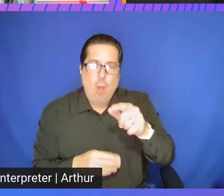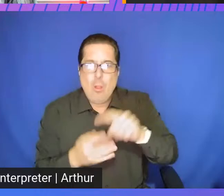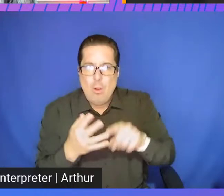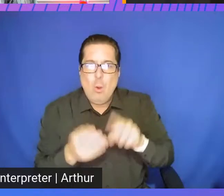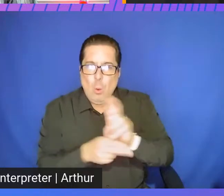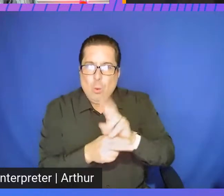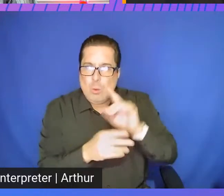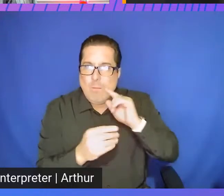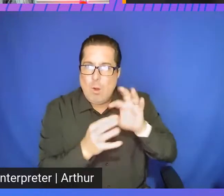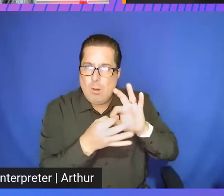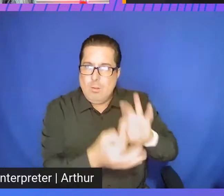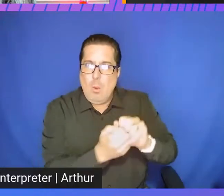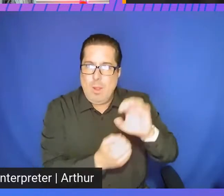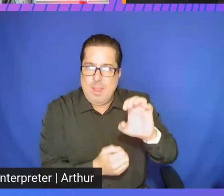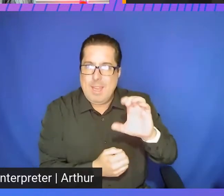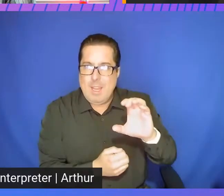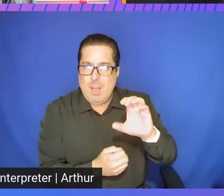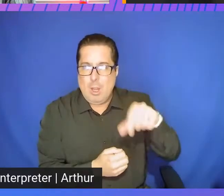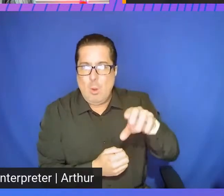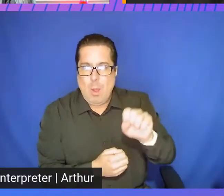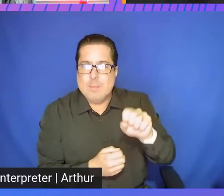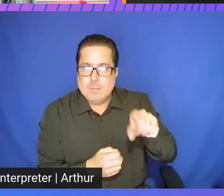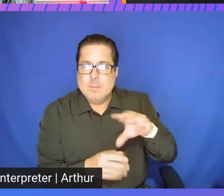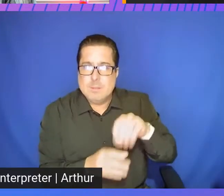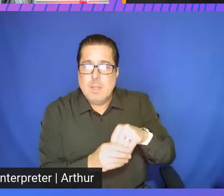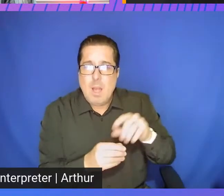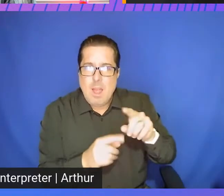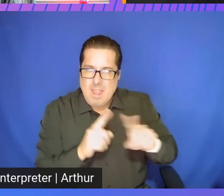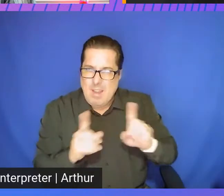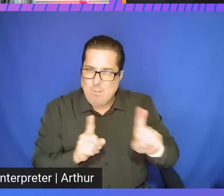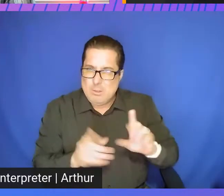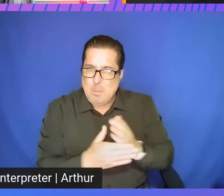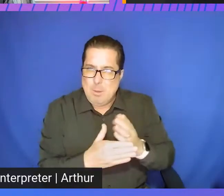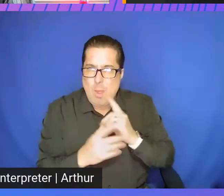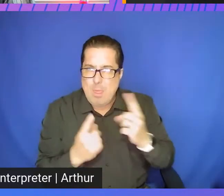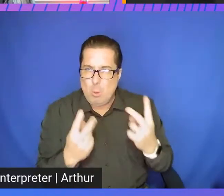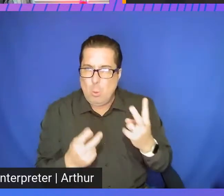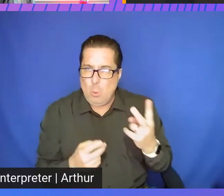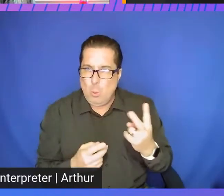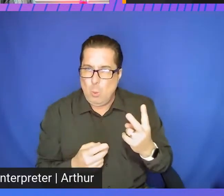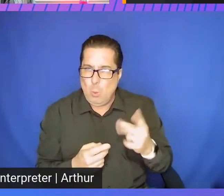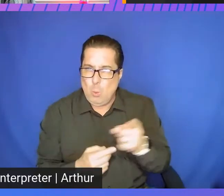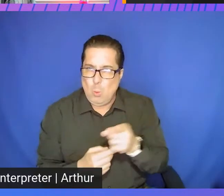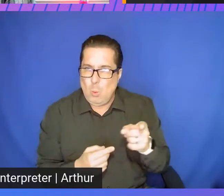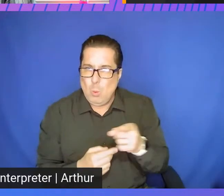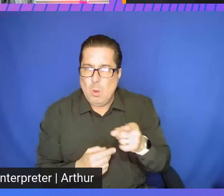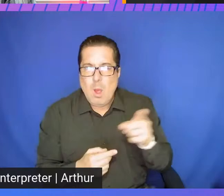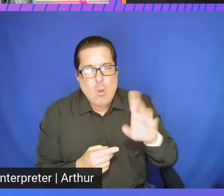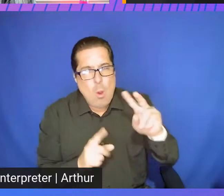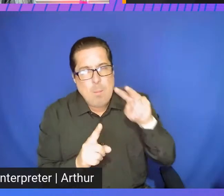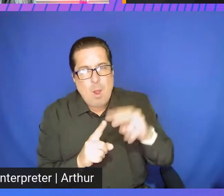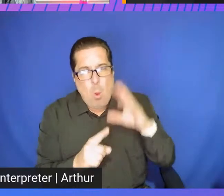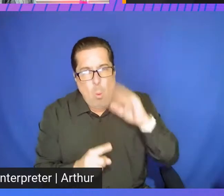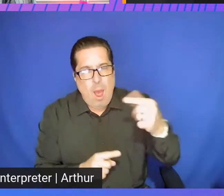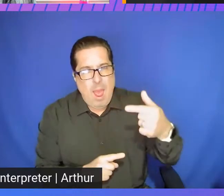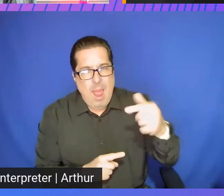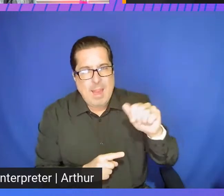EKS. There's differences between the two. It'd be interesting to hear from your perspective, why did Gaggle choose